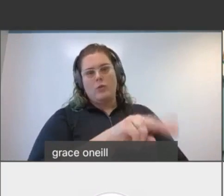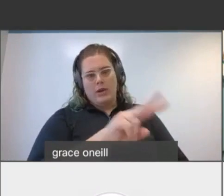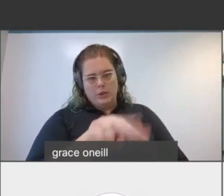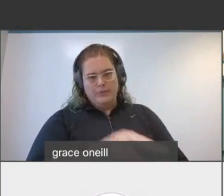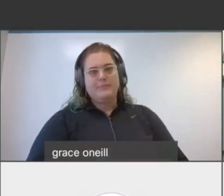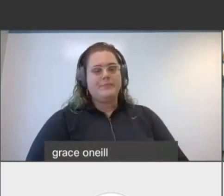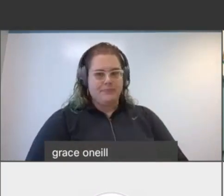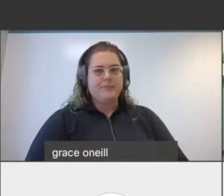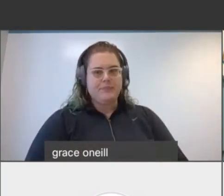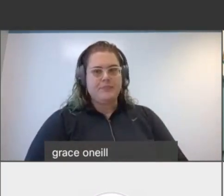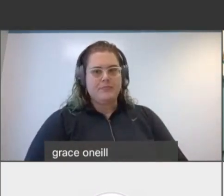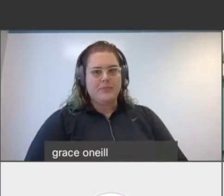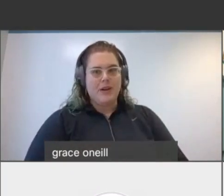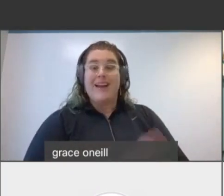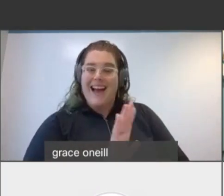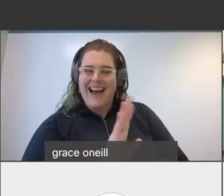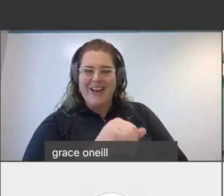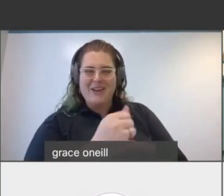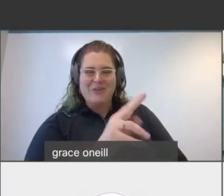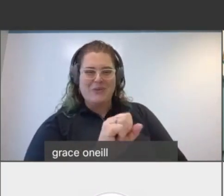and hi, Jachelle, long time no talk.